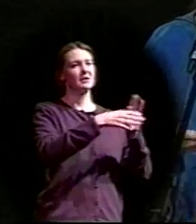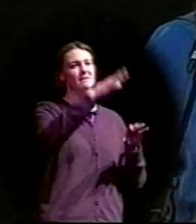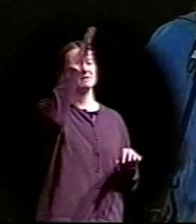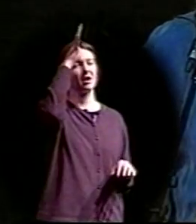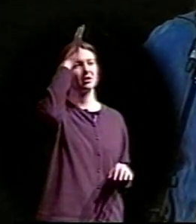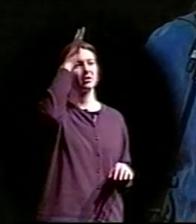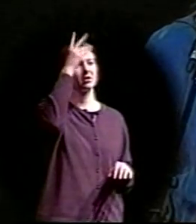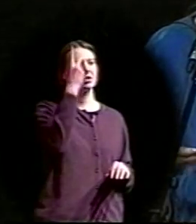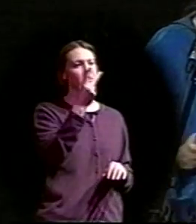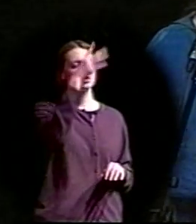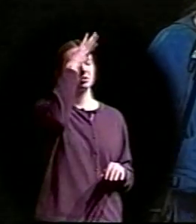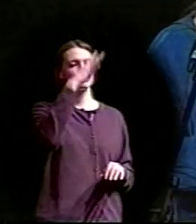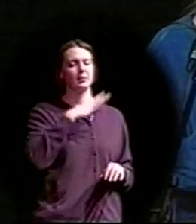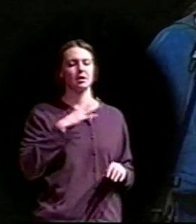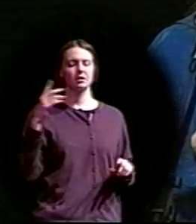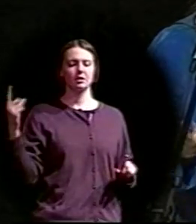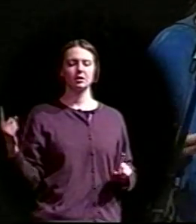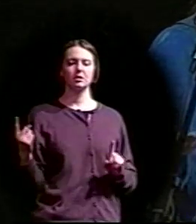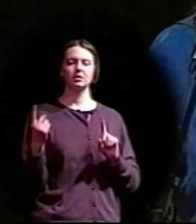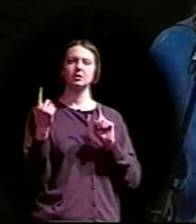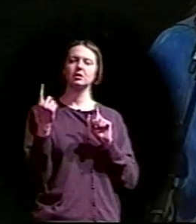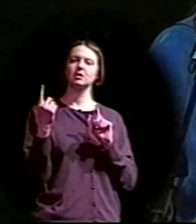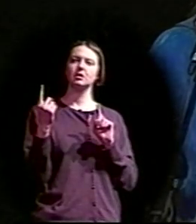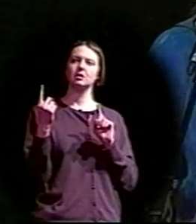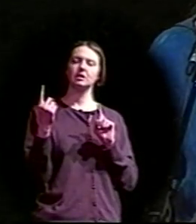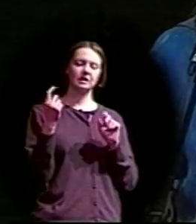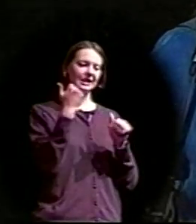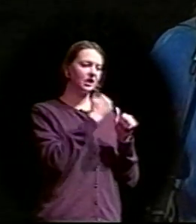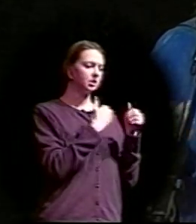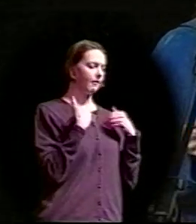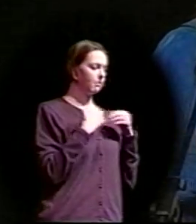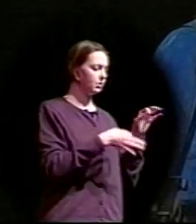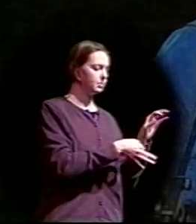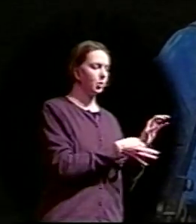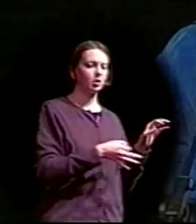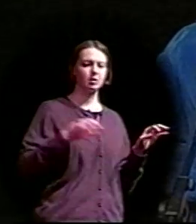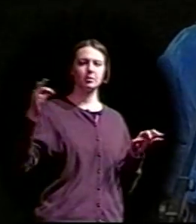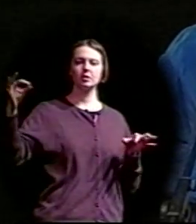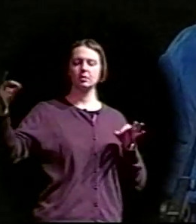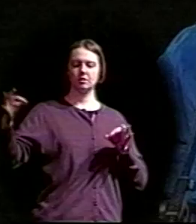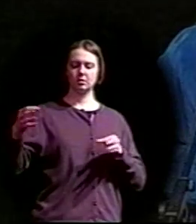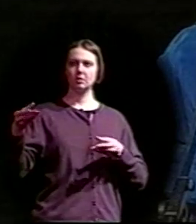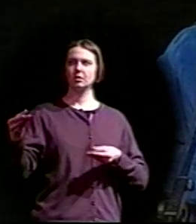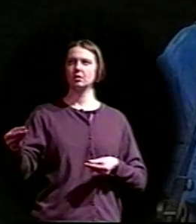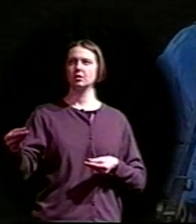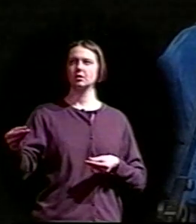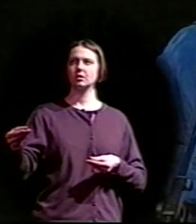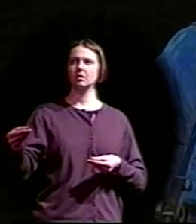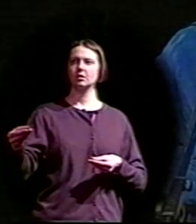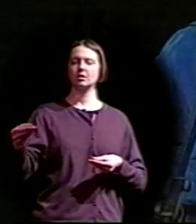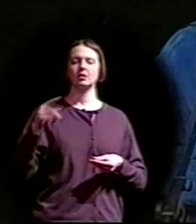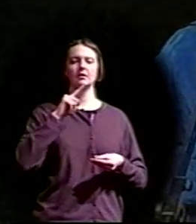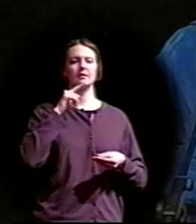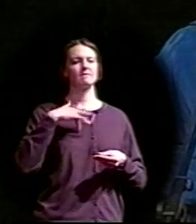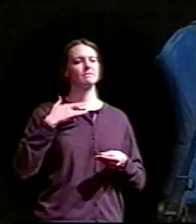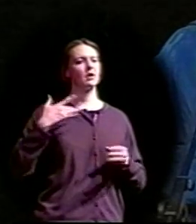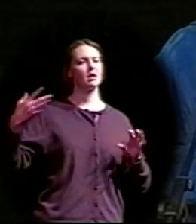men stood there in silence, each holding one spur, and bonded together by the war experience of their